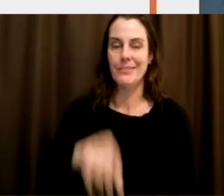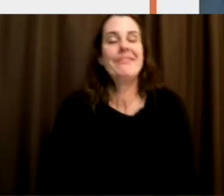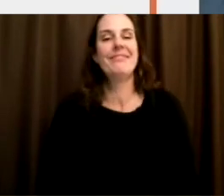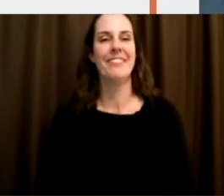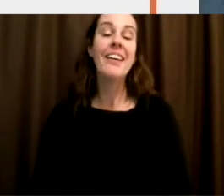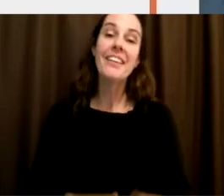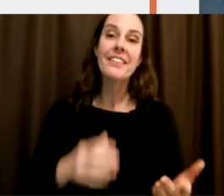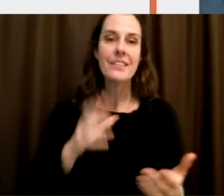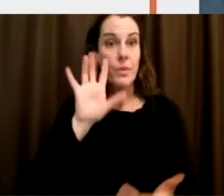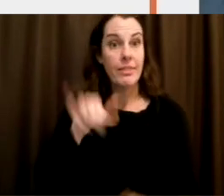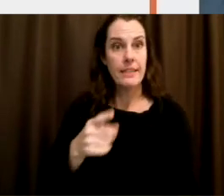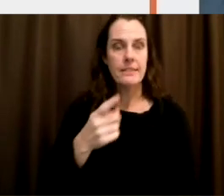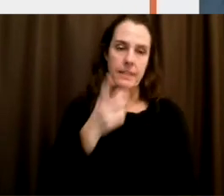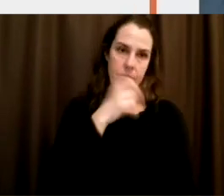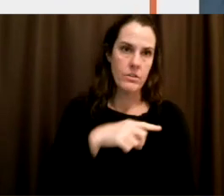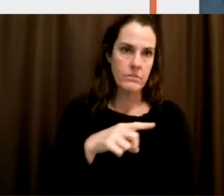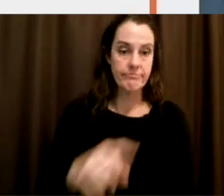So this is false.